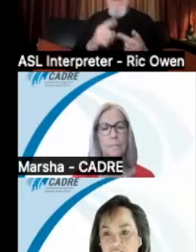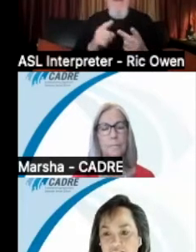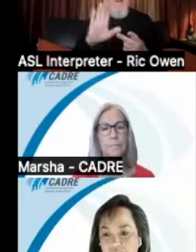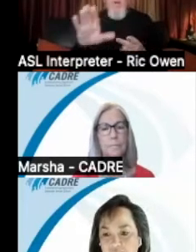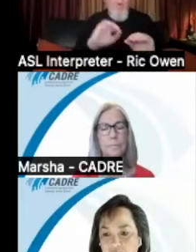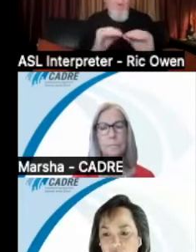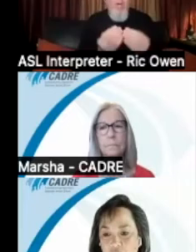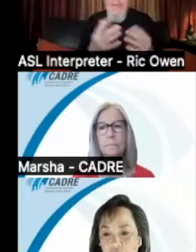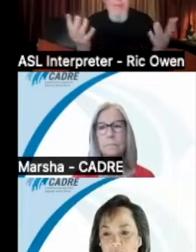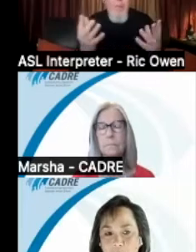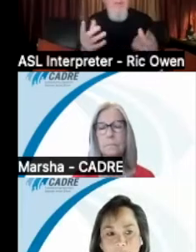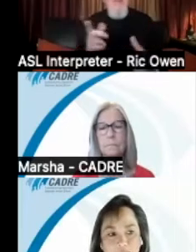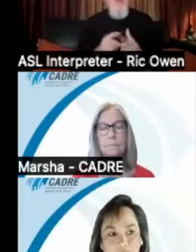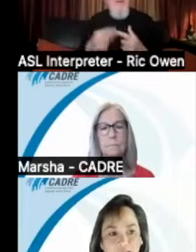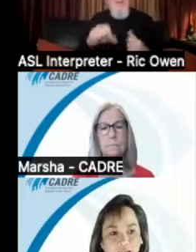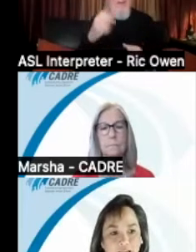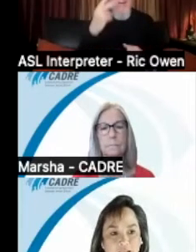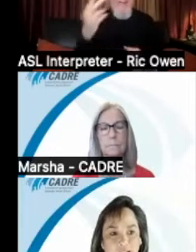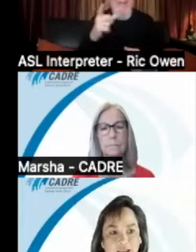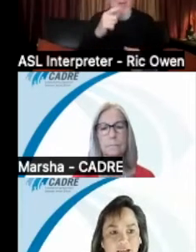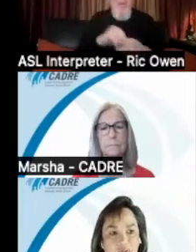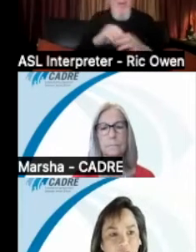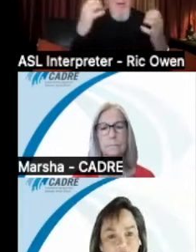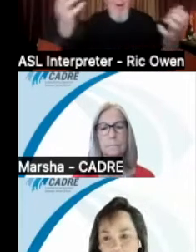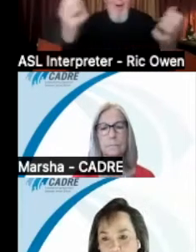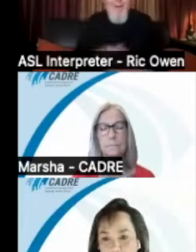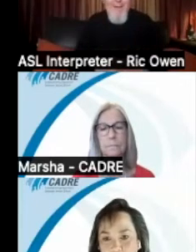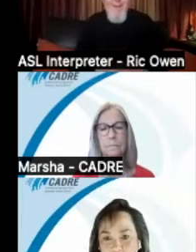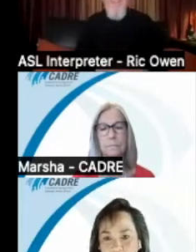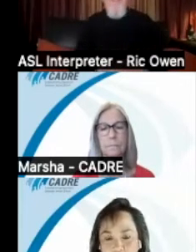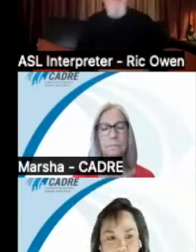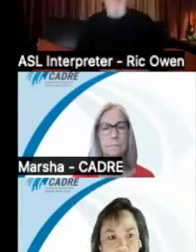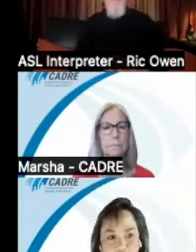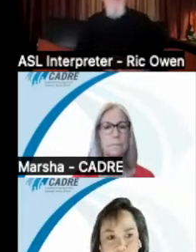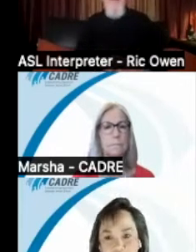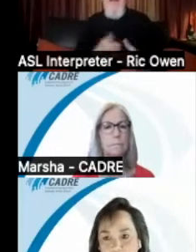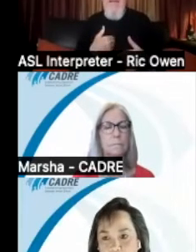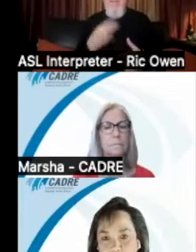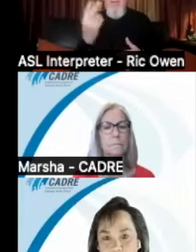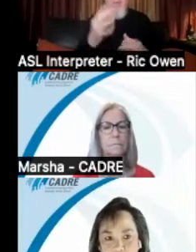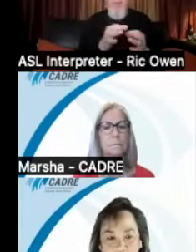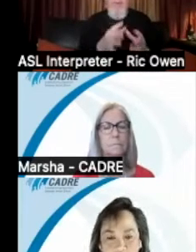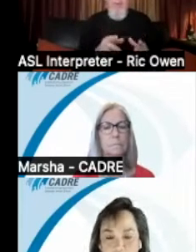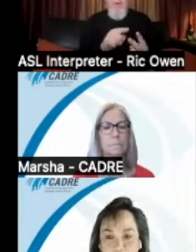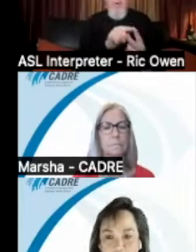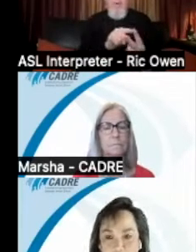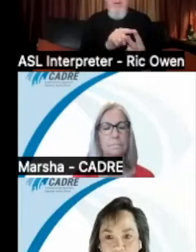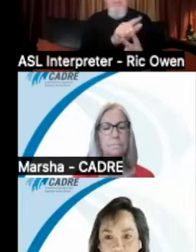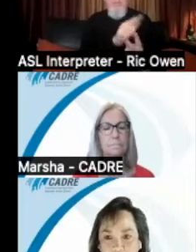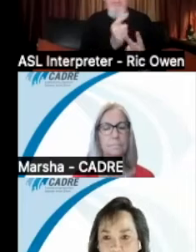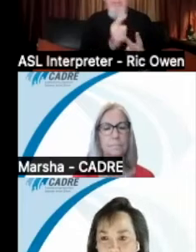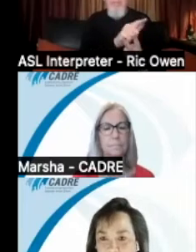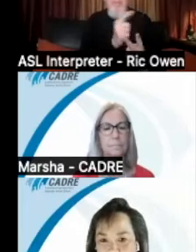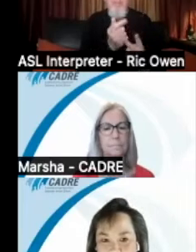with us this morning. And what we have up here is we have two interpreters that will be running with